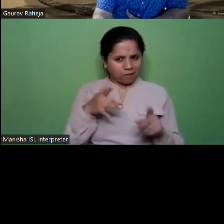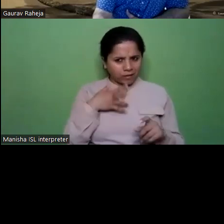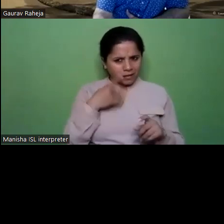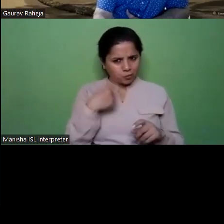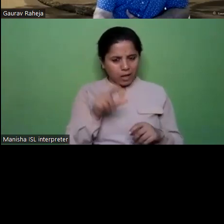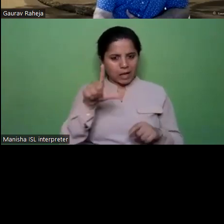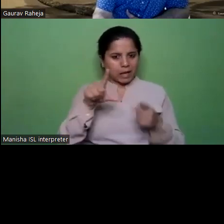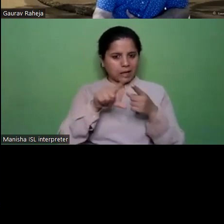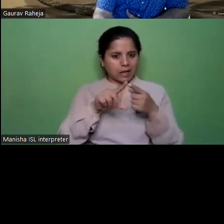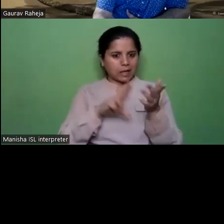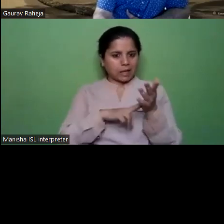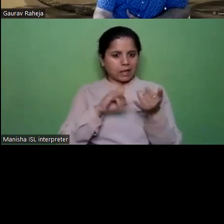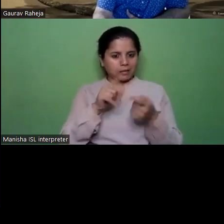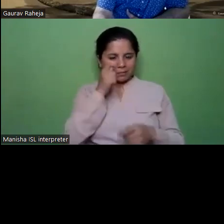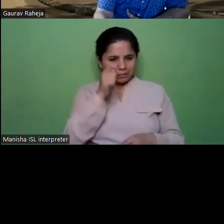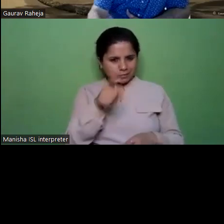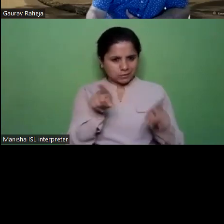Okay.